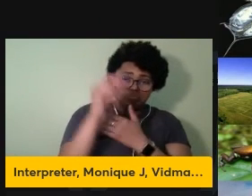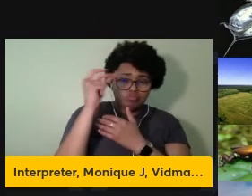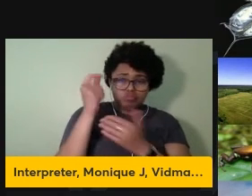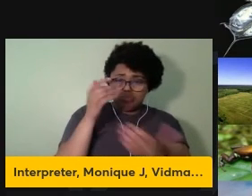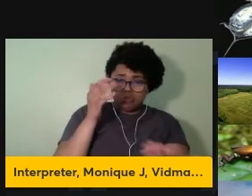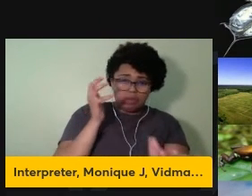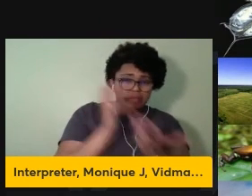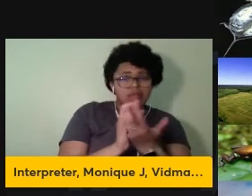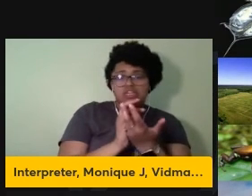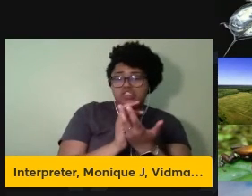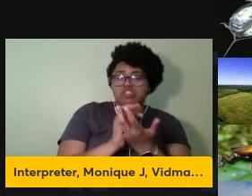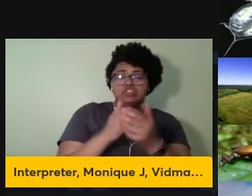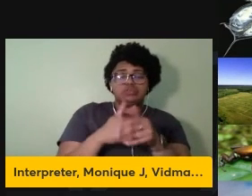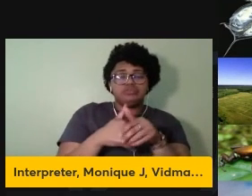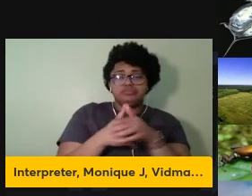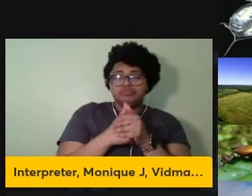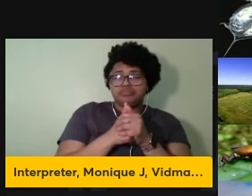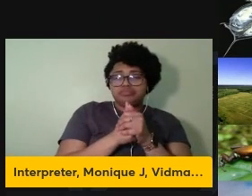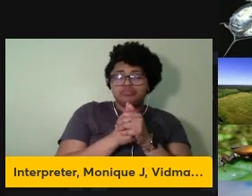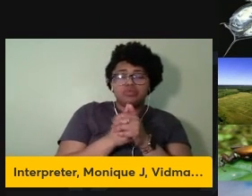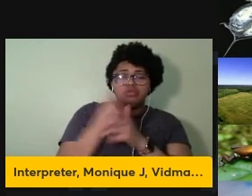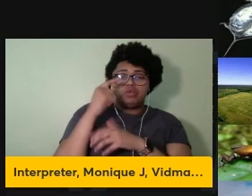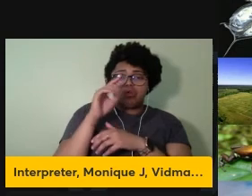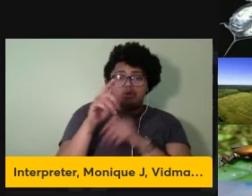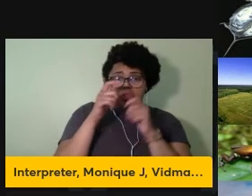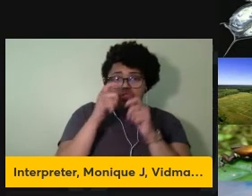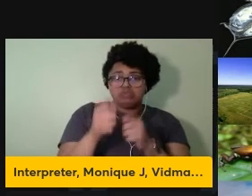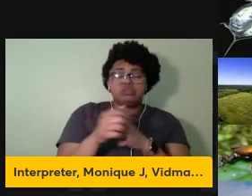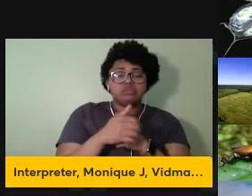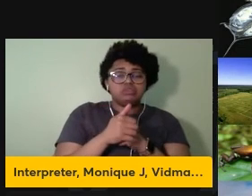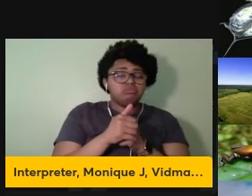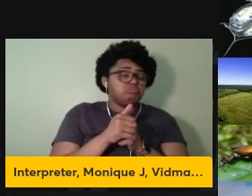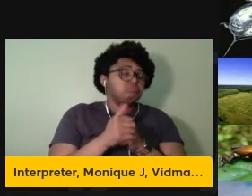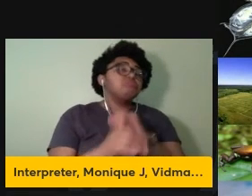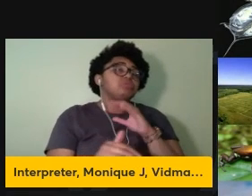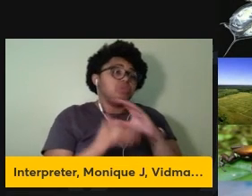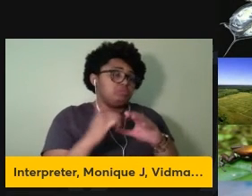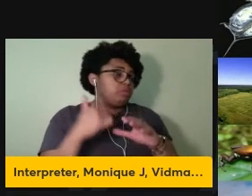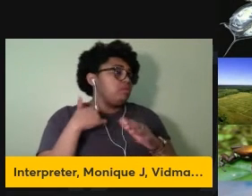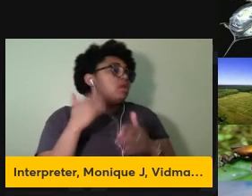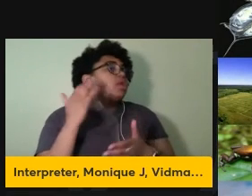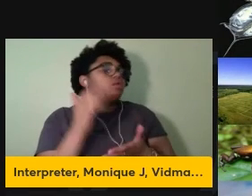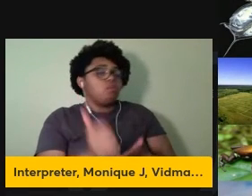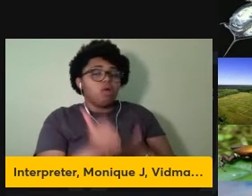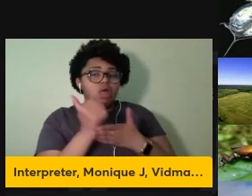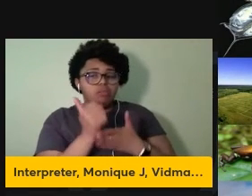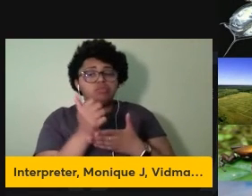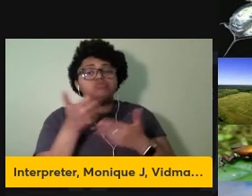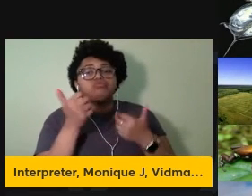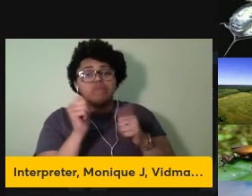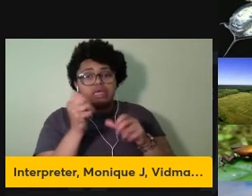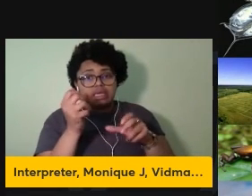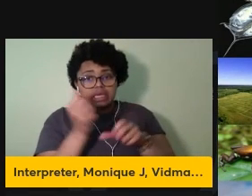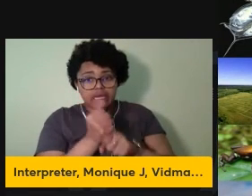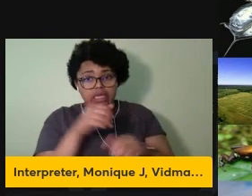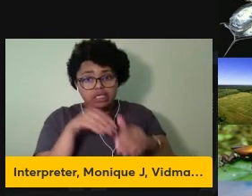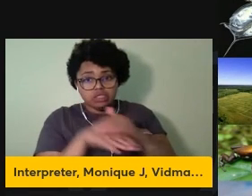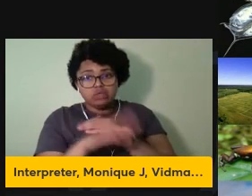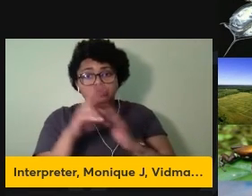on your interest, just email me and I'll help you try to get into the